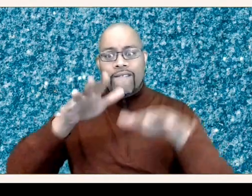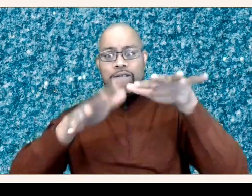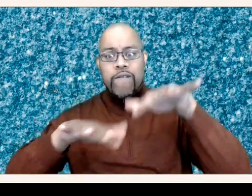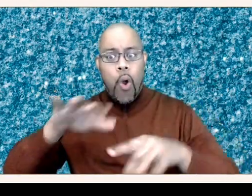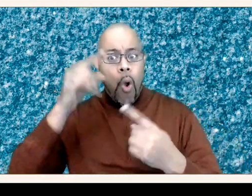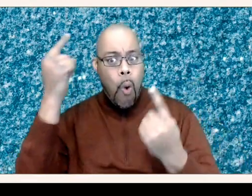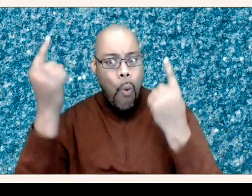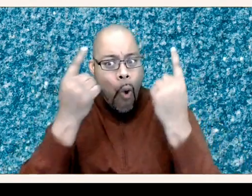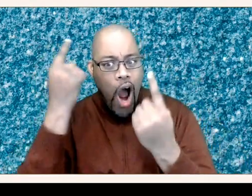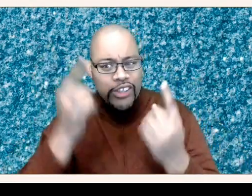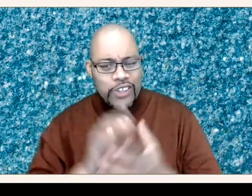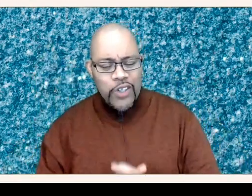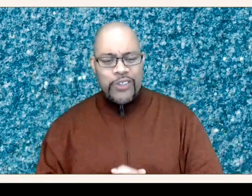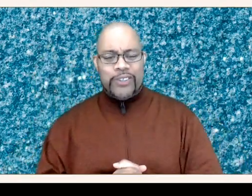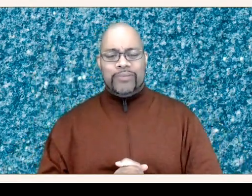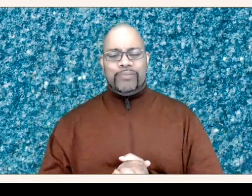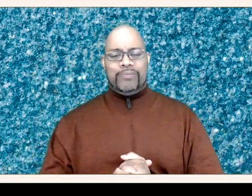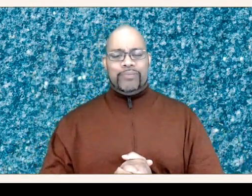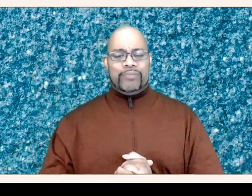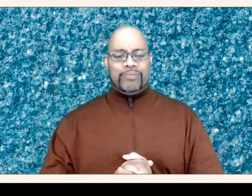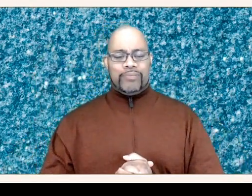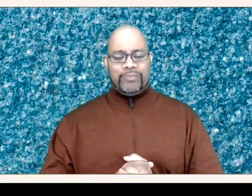wonders.